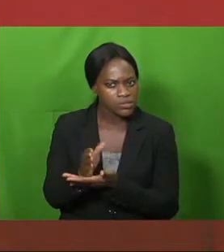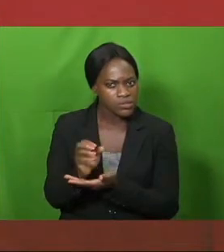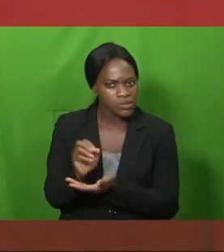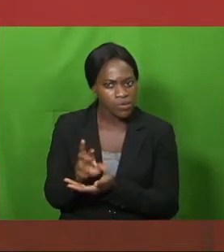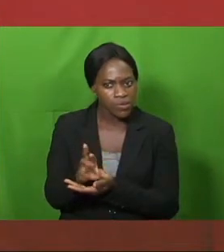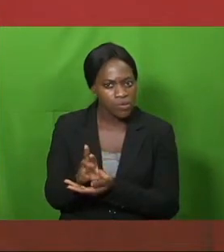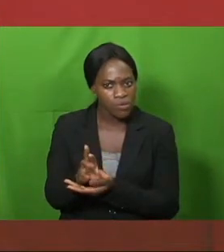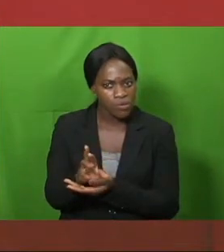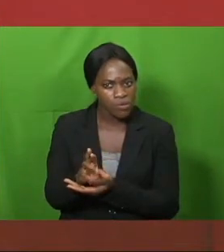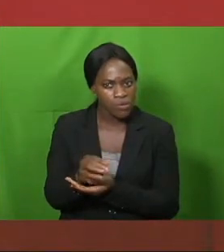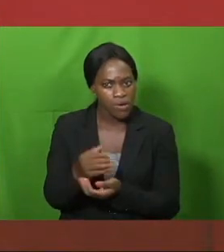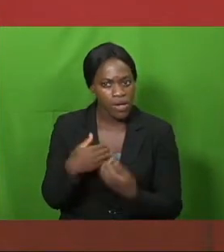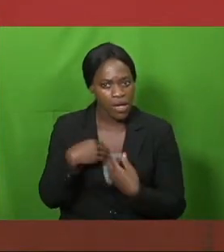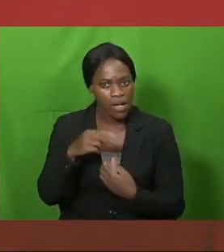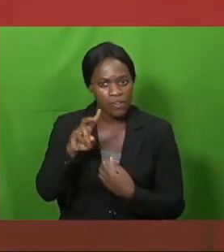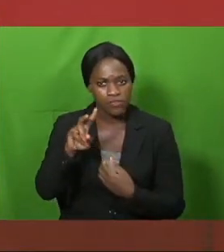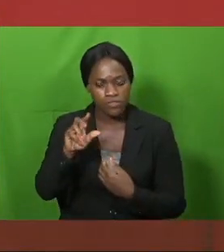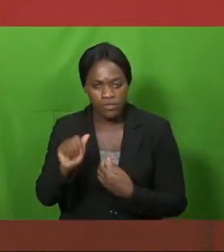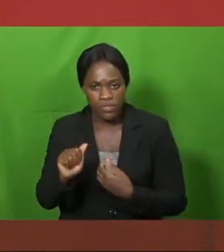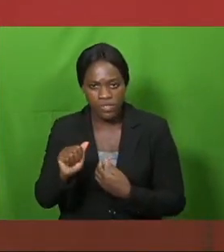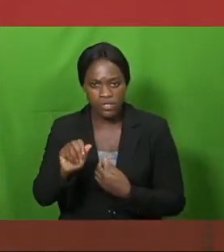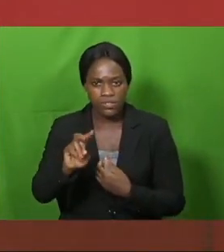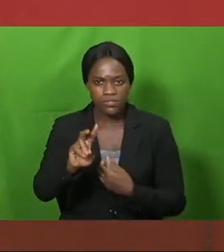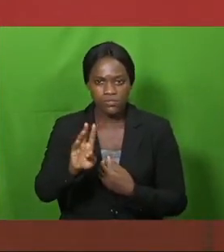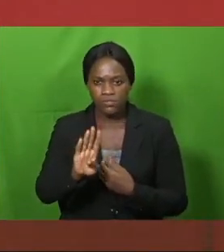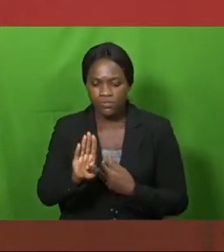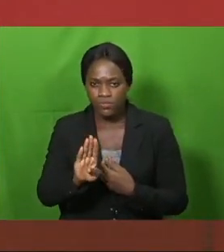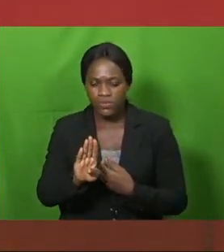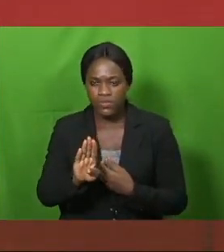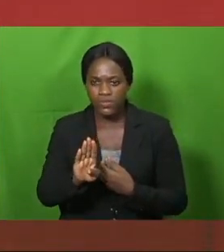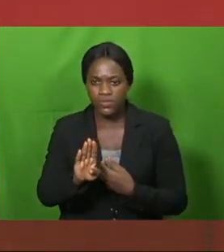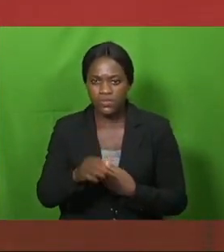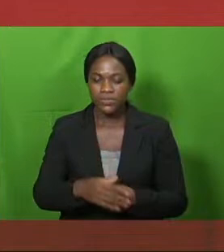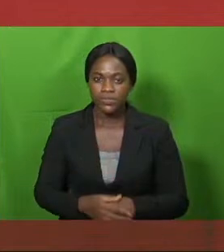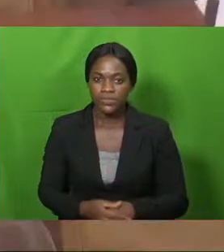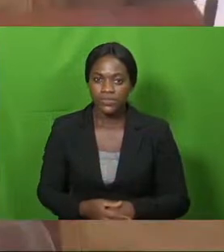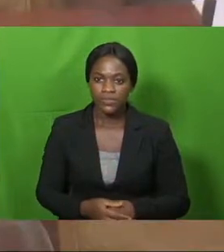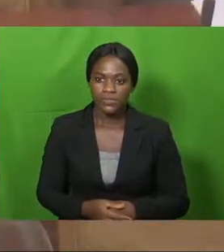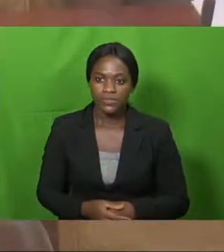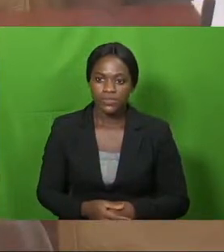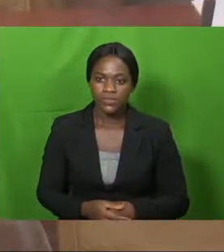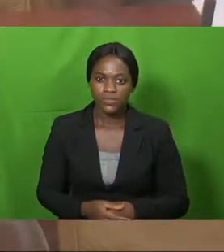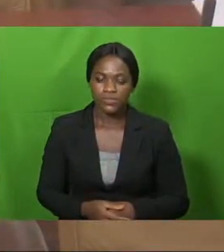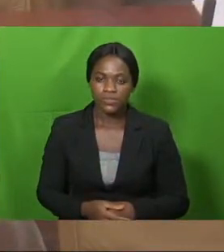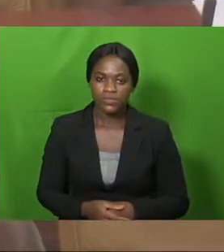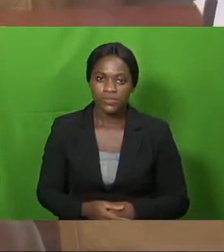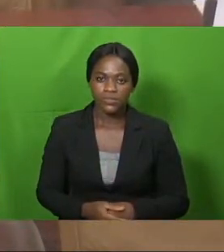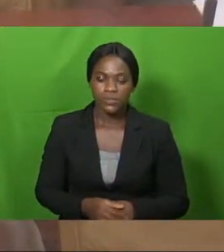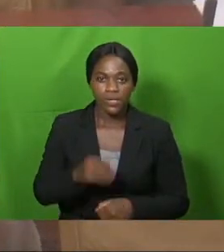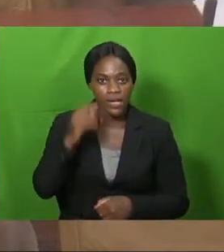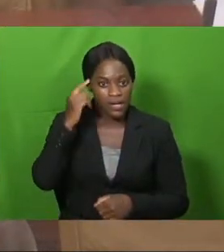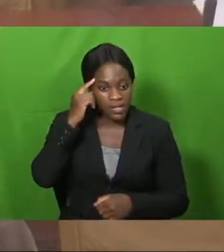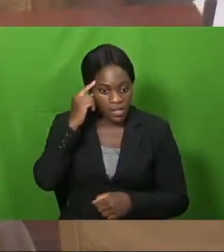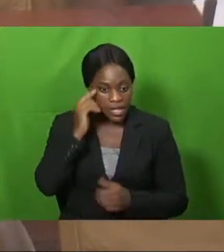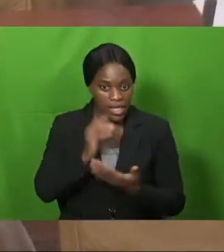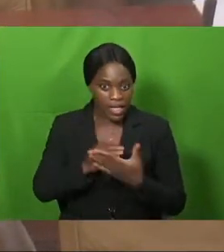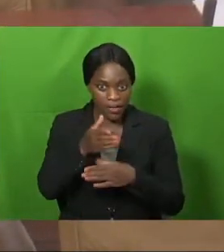They have 2A, 2B. Yes, but there's normally a spacing. I'm referring to the spacing after the